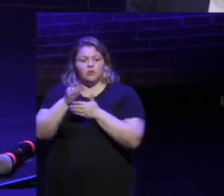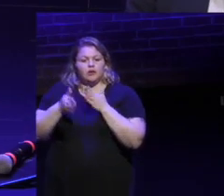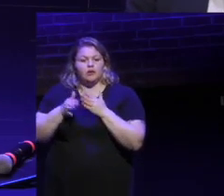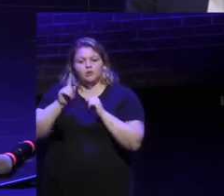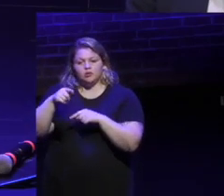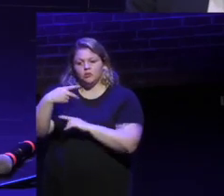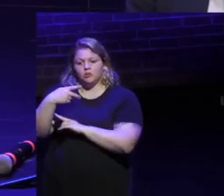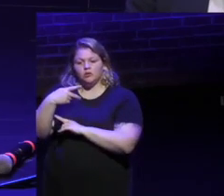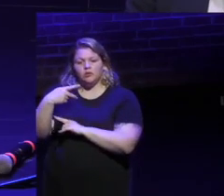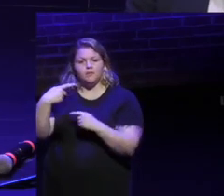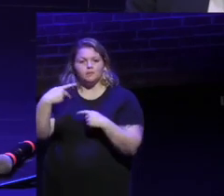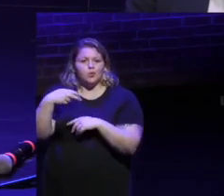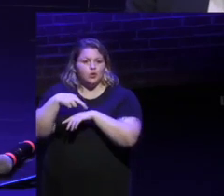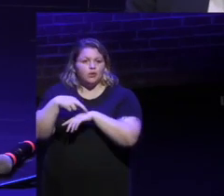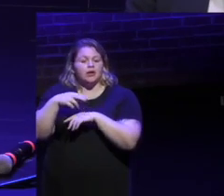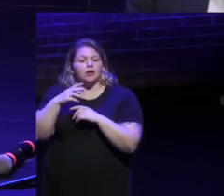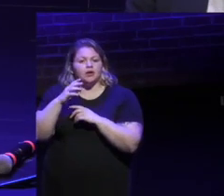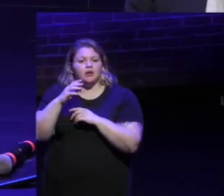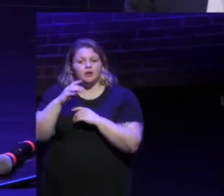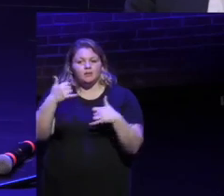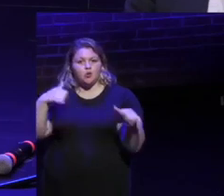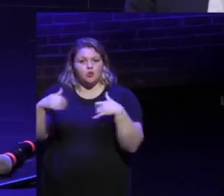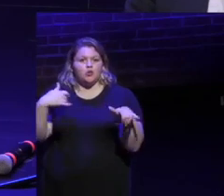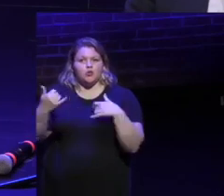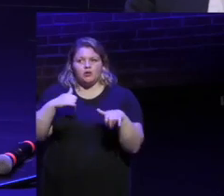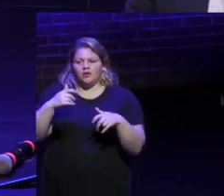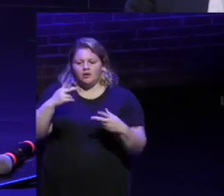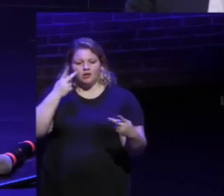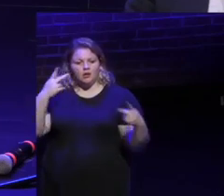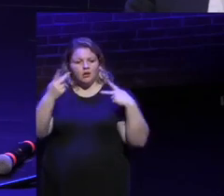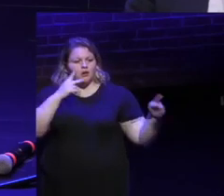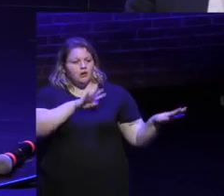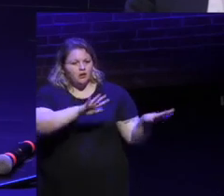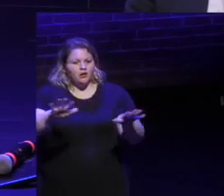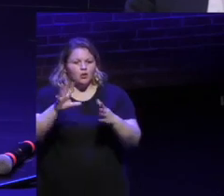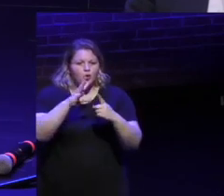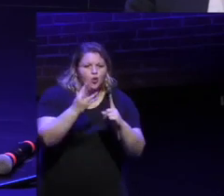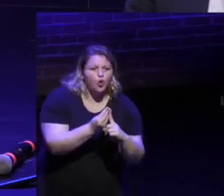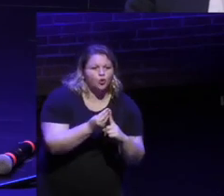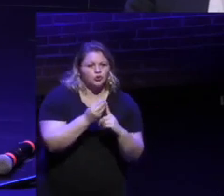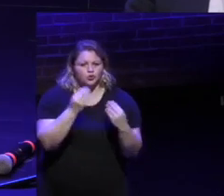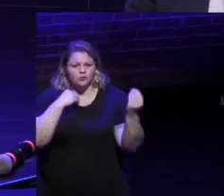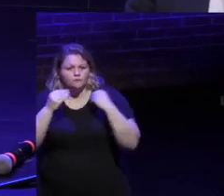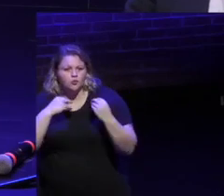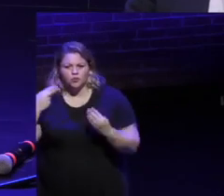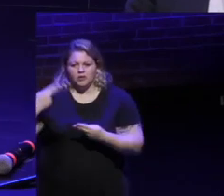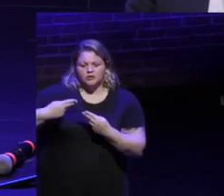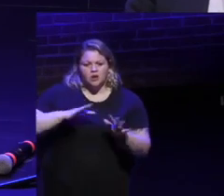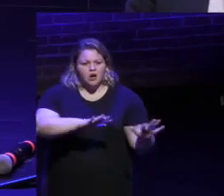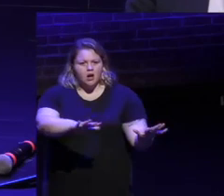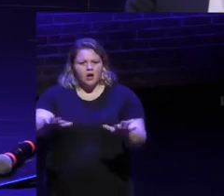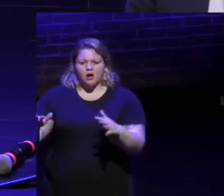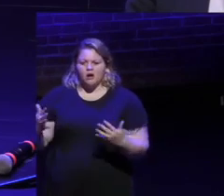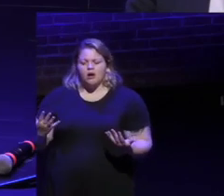fun listening to the music and the culture and the ways that everybody was celebrating Puerto Rican culture and history. Those